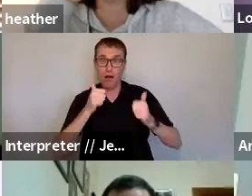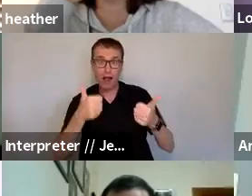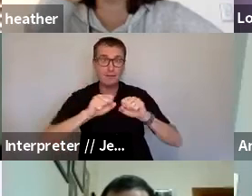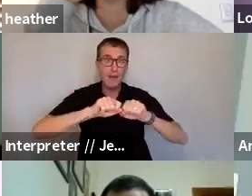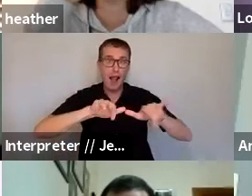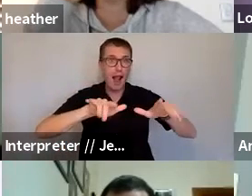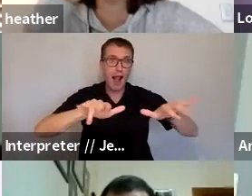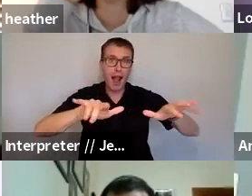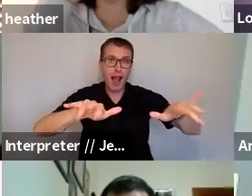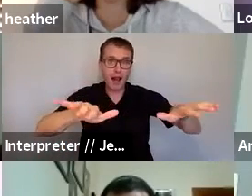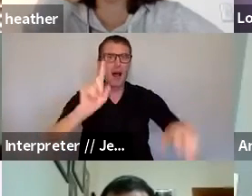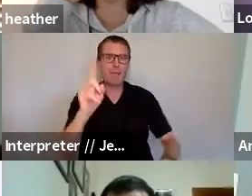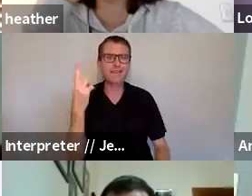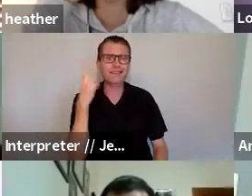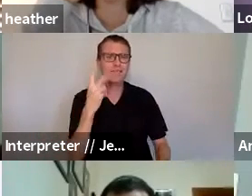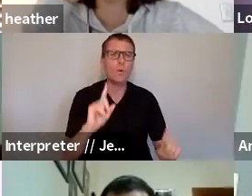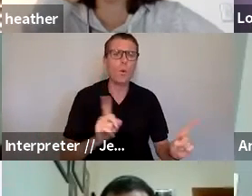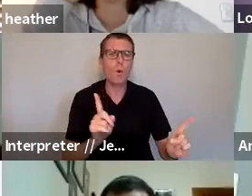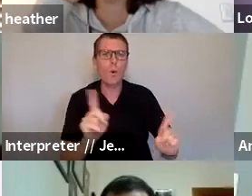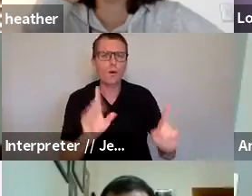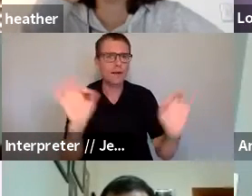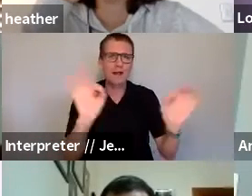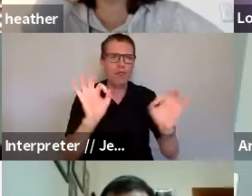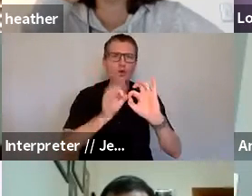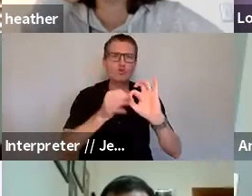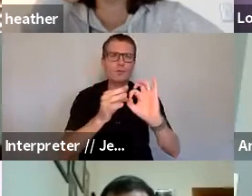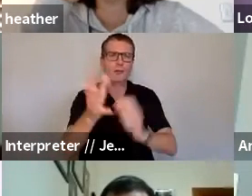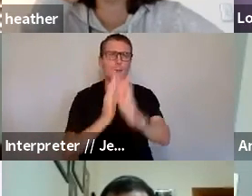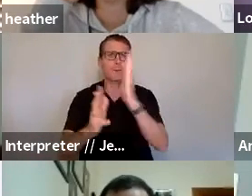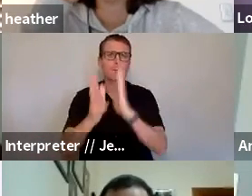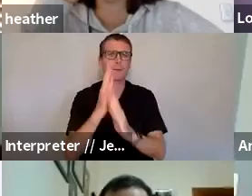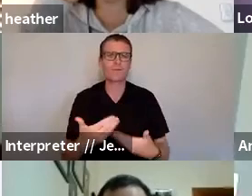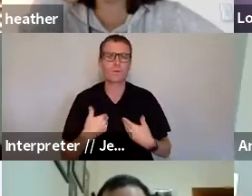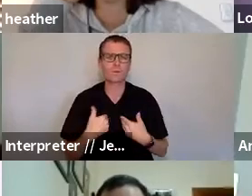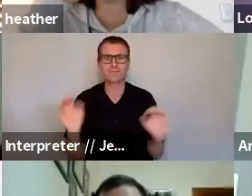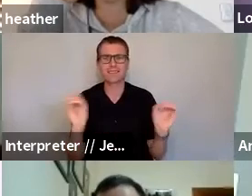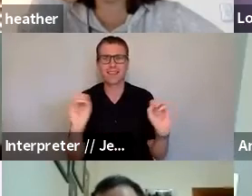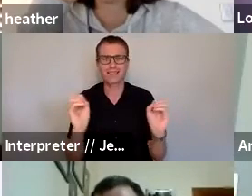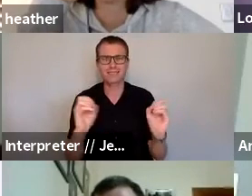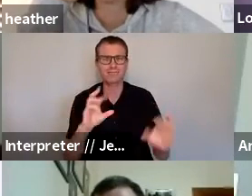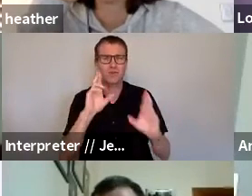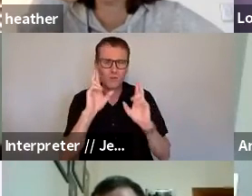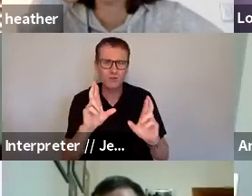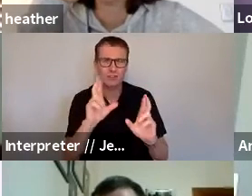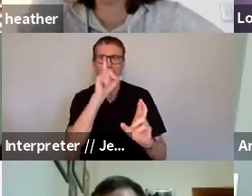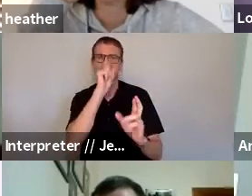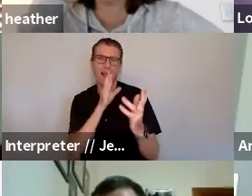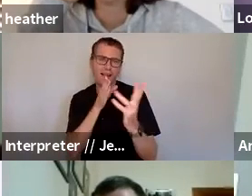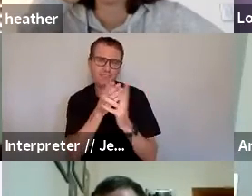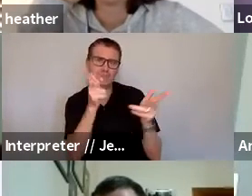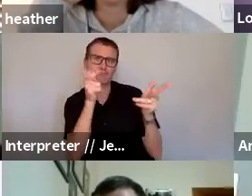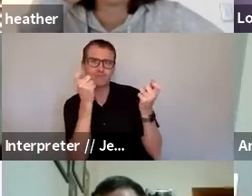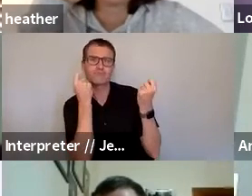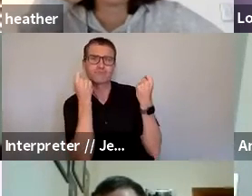no access to it because there wasn't an interpreter interpreting the song for me, and I would have loved to have had access to that. So